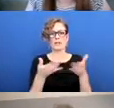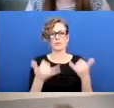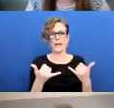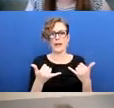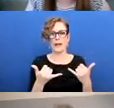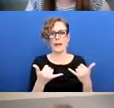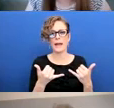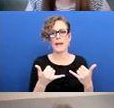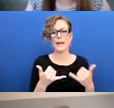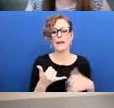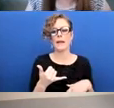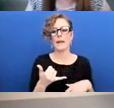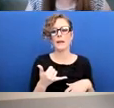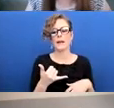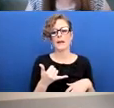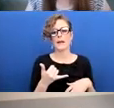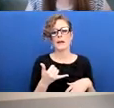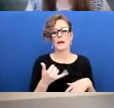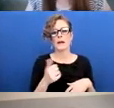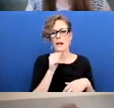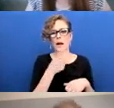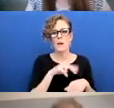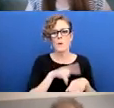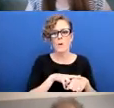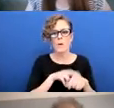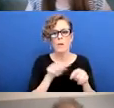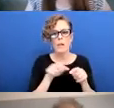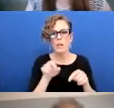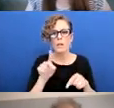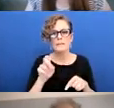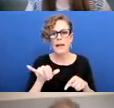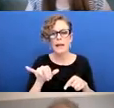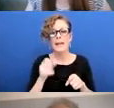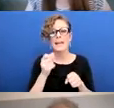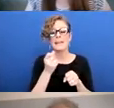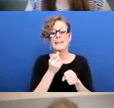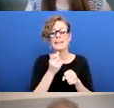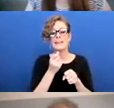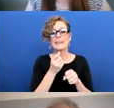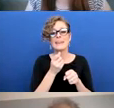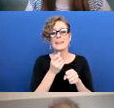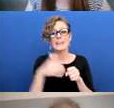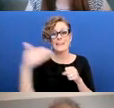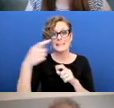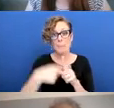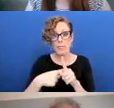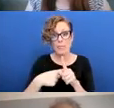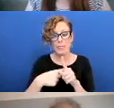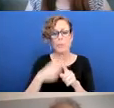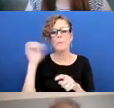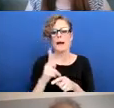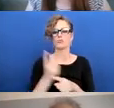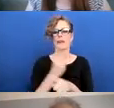Quiero dar las gracias a ustedes por estar aquí en lo que no es el día normal. El próximo mes